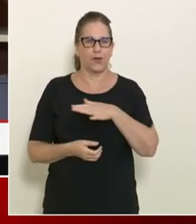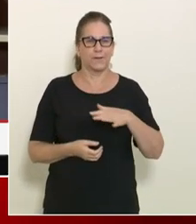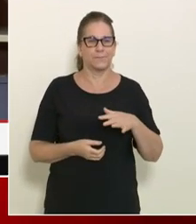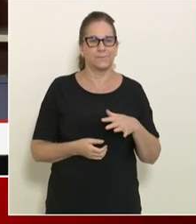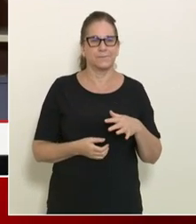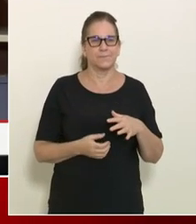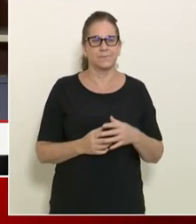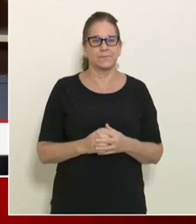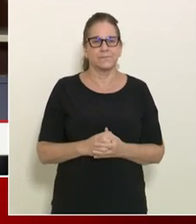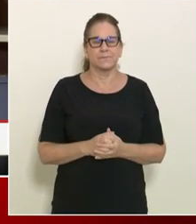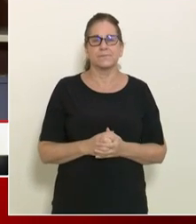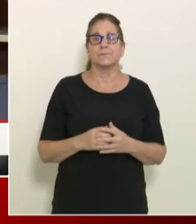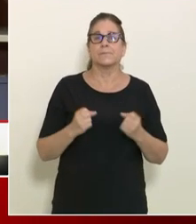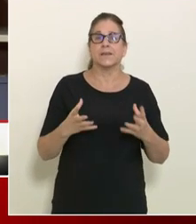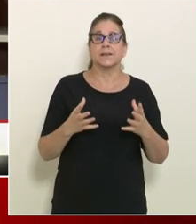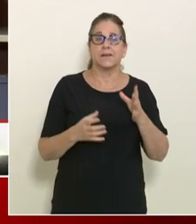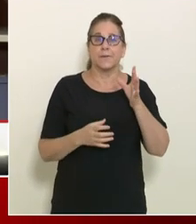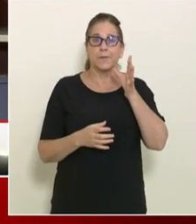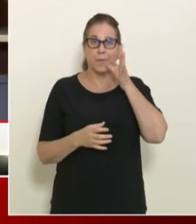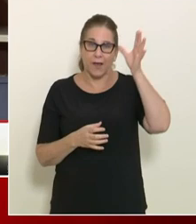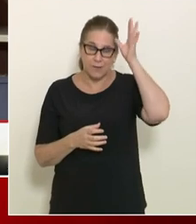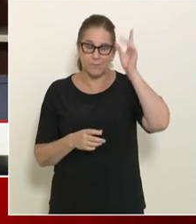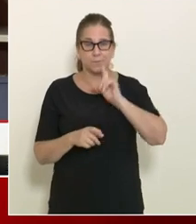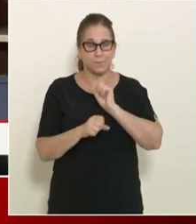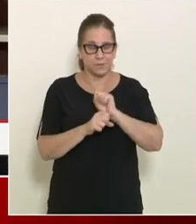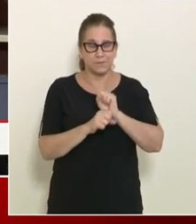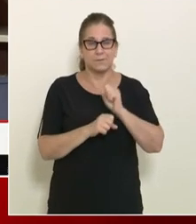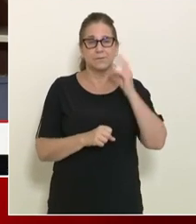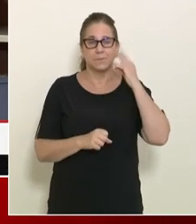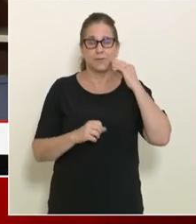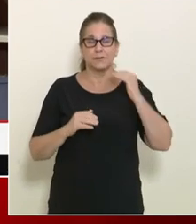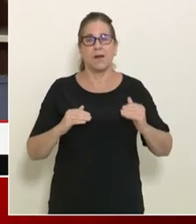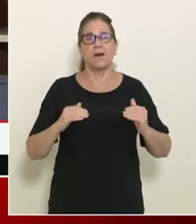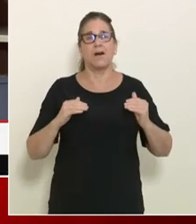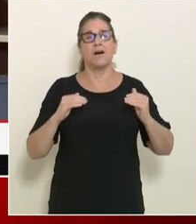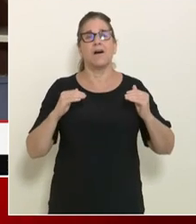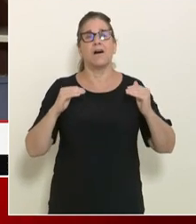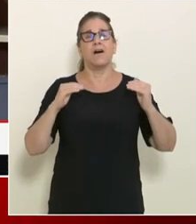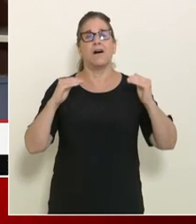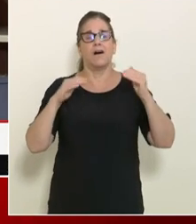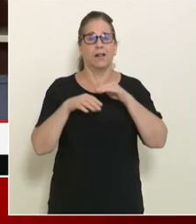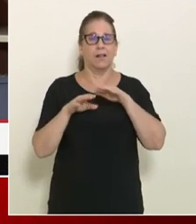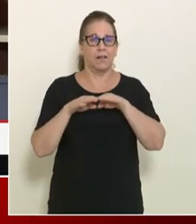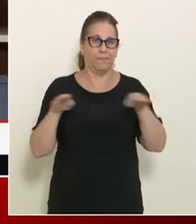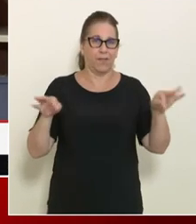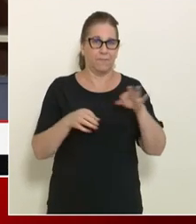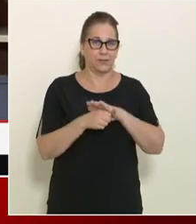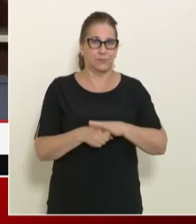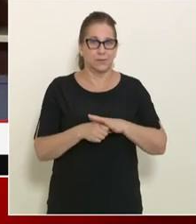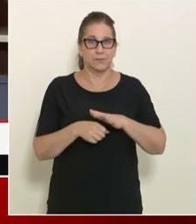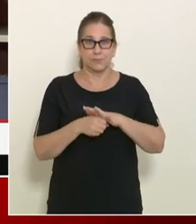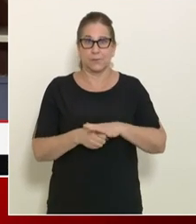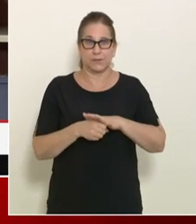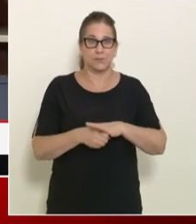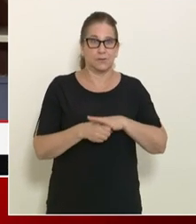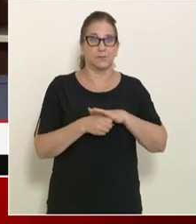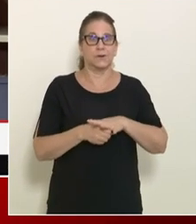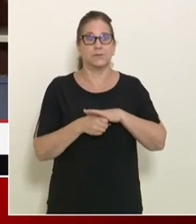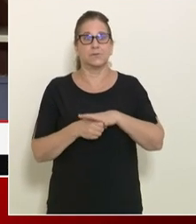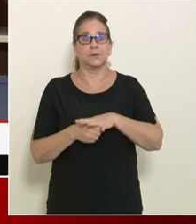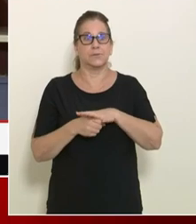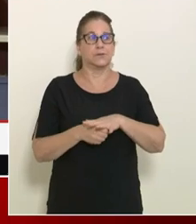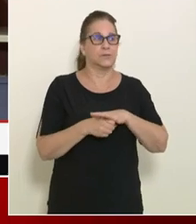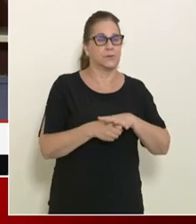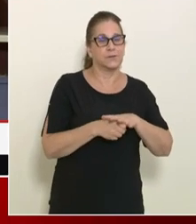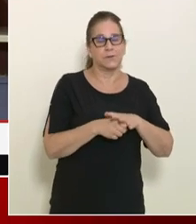stress as they seek to manage the demands of parenting responsibilities, work, distance learning, and the impact